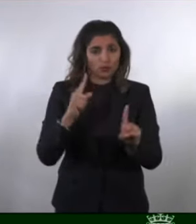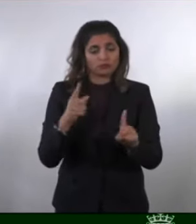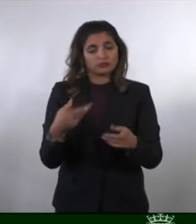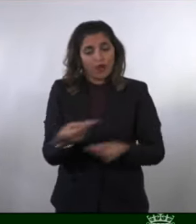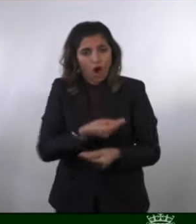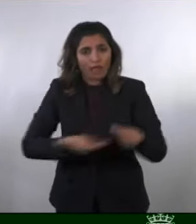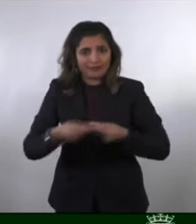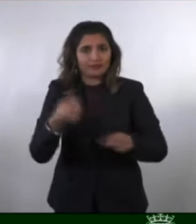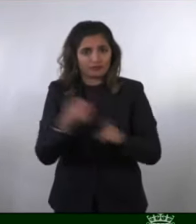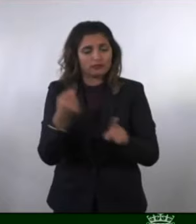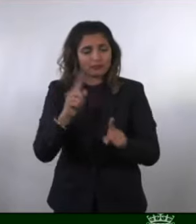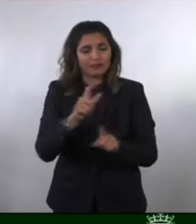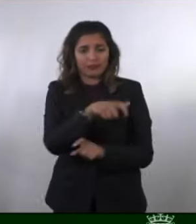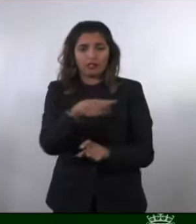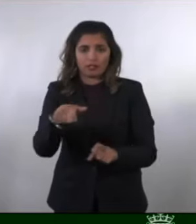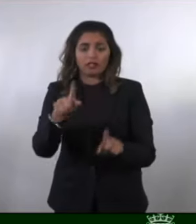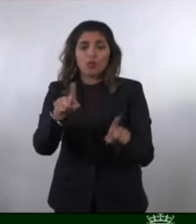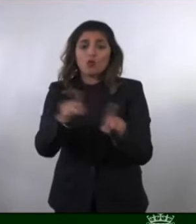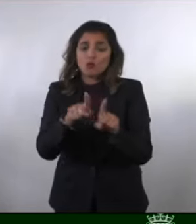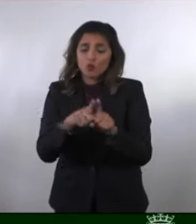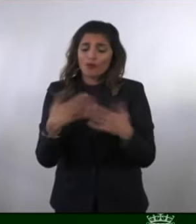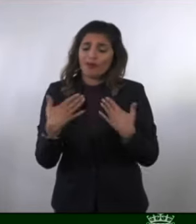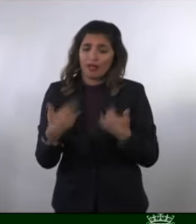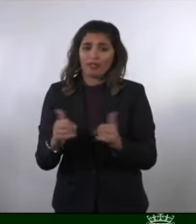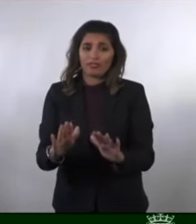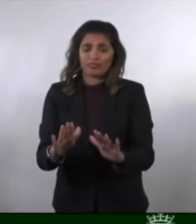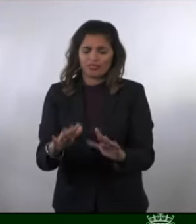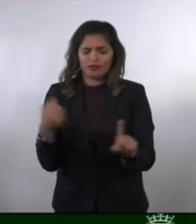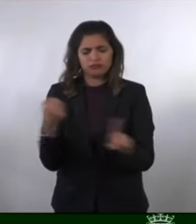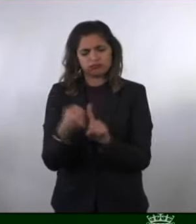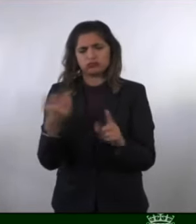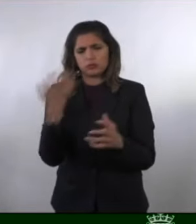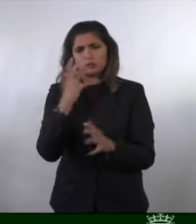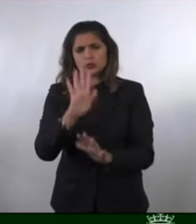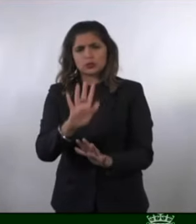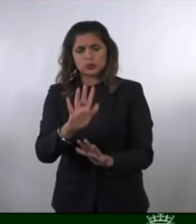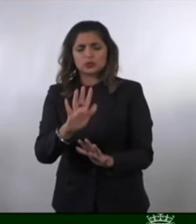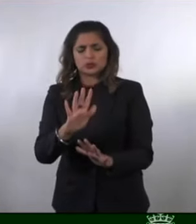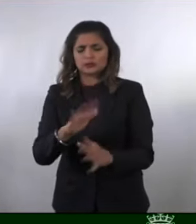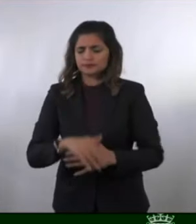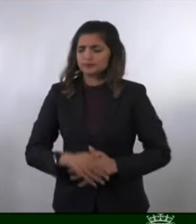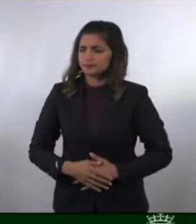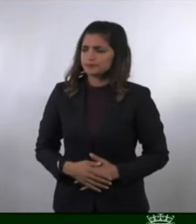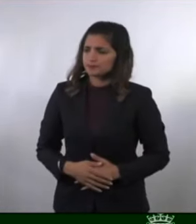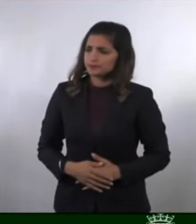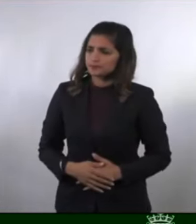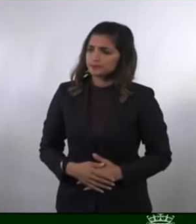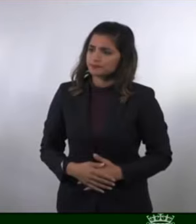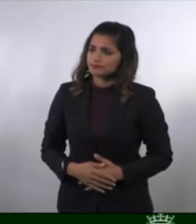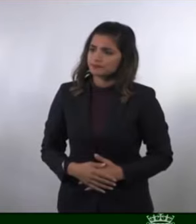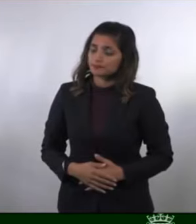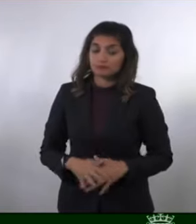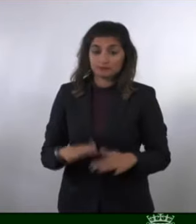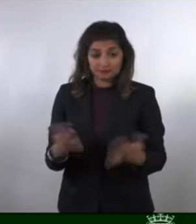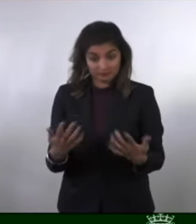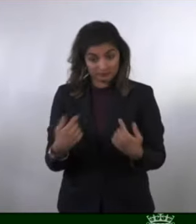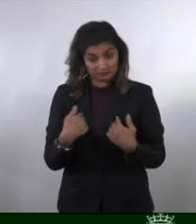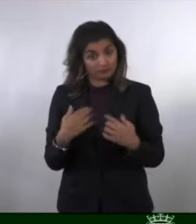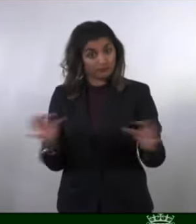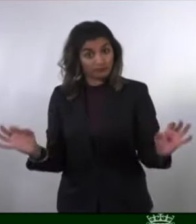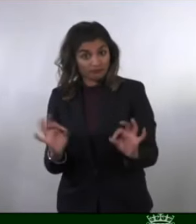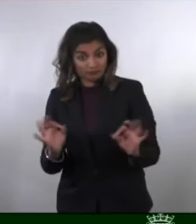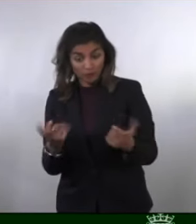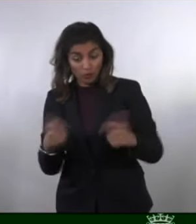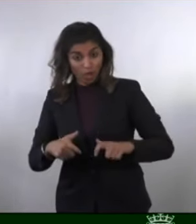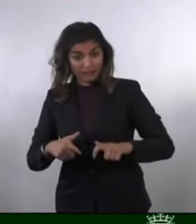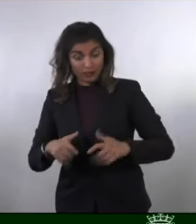I would simply reiterate what I've said many times before, which is that the health impacts of not locking down and of the spread of